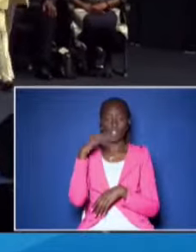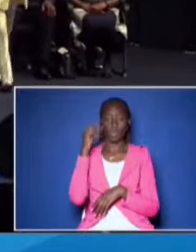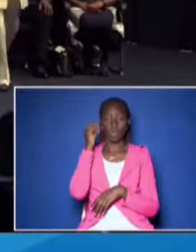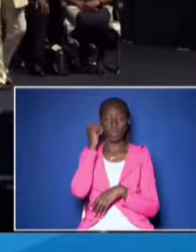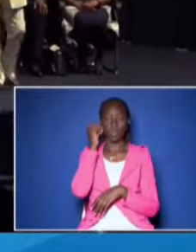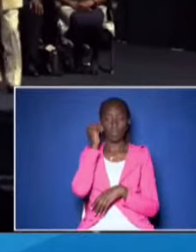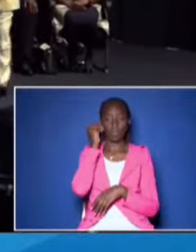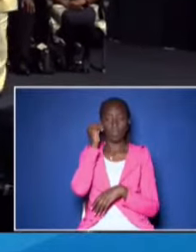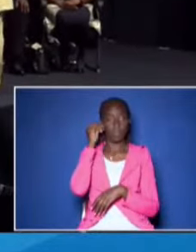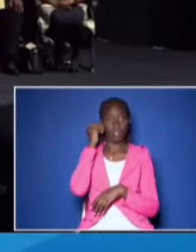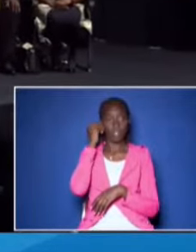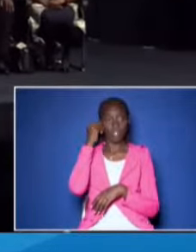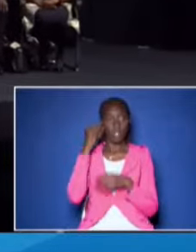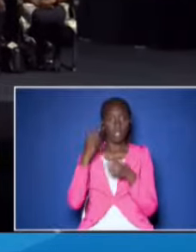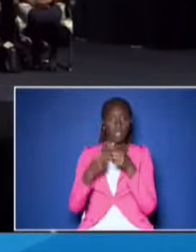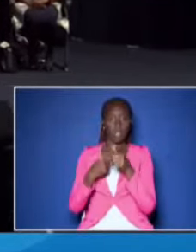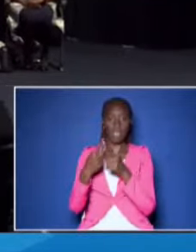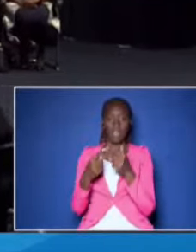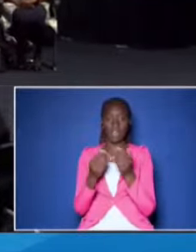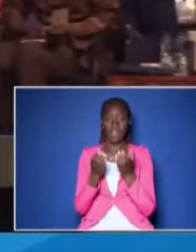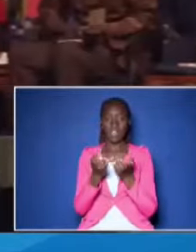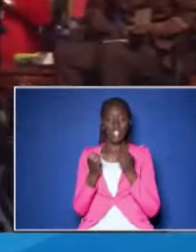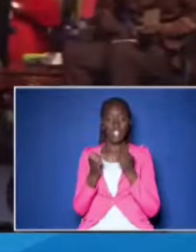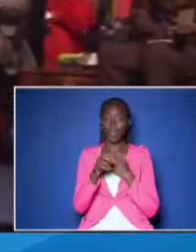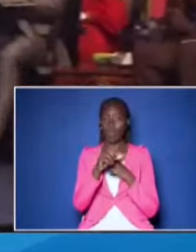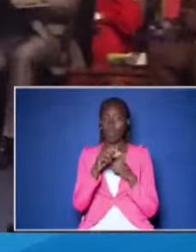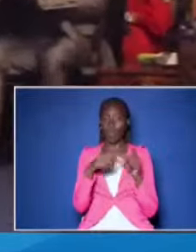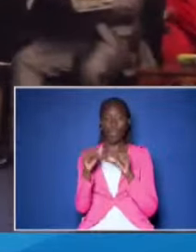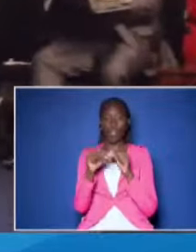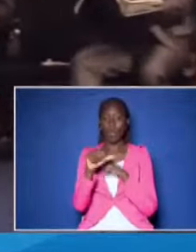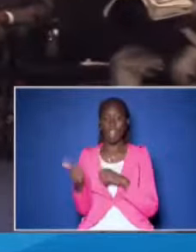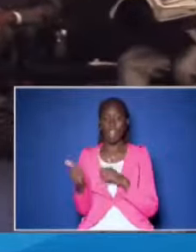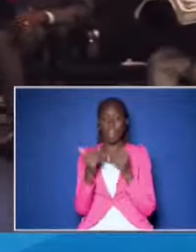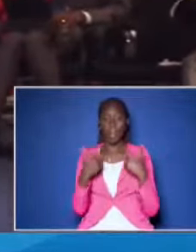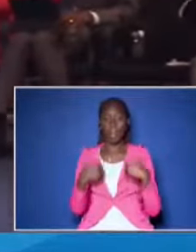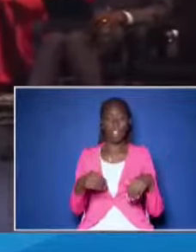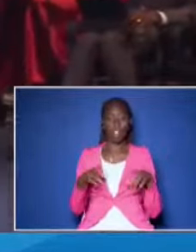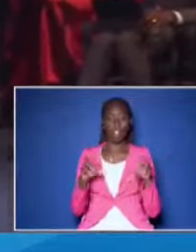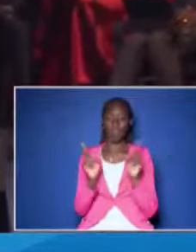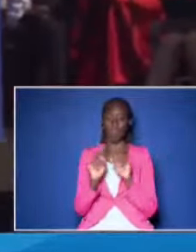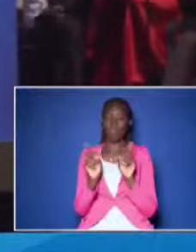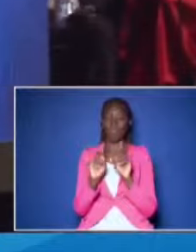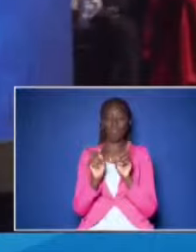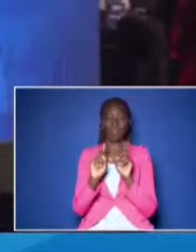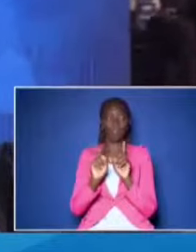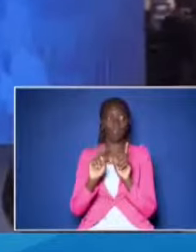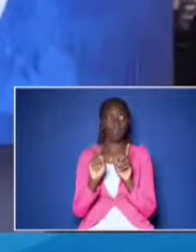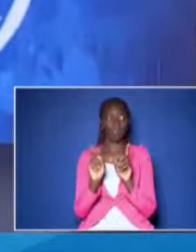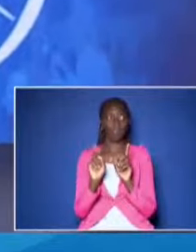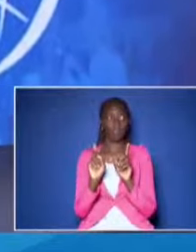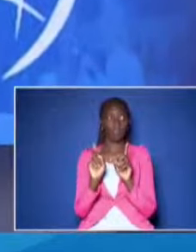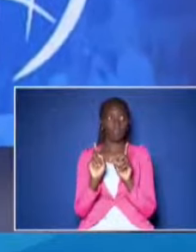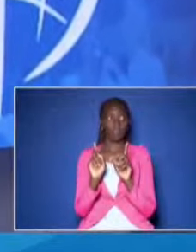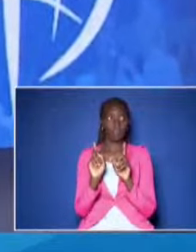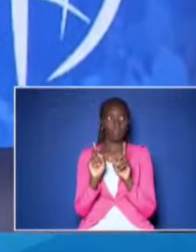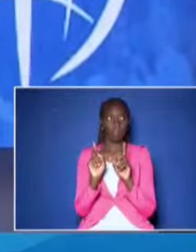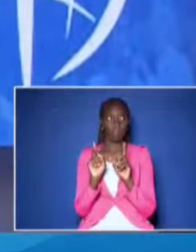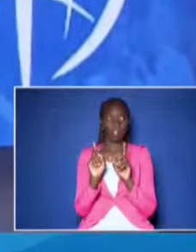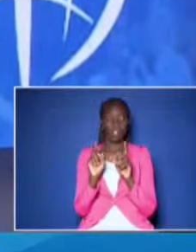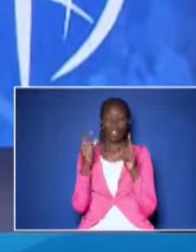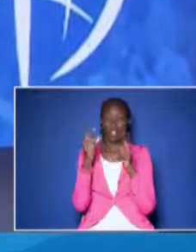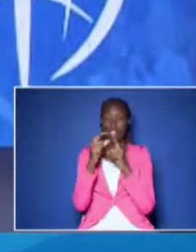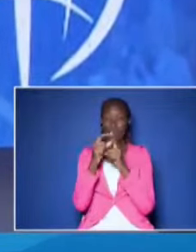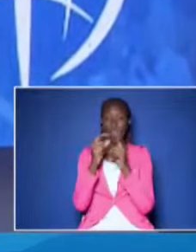is you will not need to go to someone to C the devil out of you the word